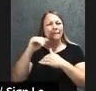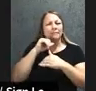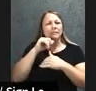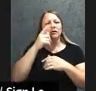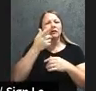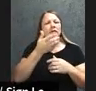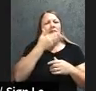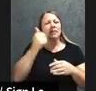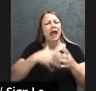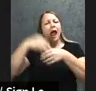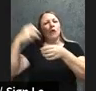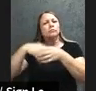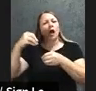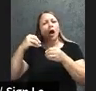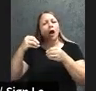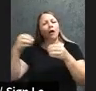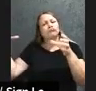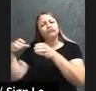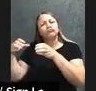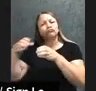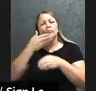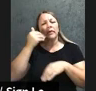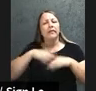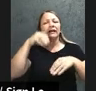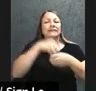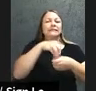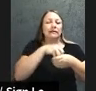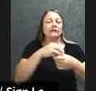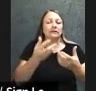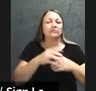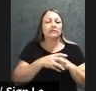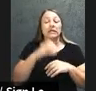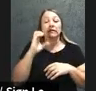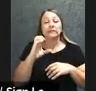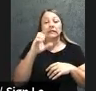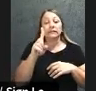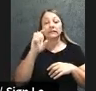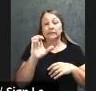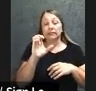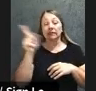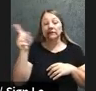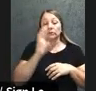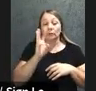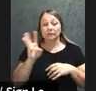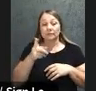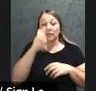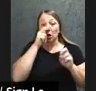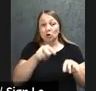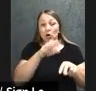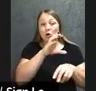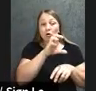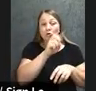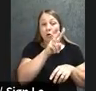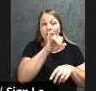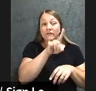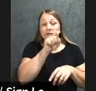possible. Tips like that. But you can see more at the CDC's website. You can get to it through COVID.gov, but also you can